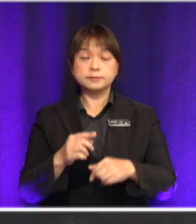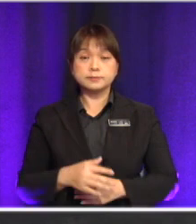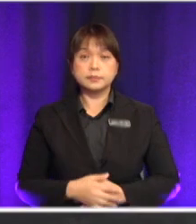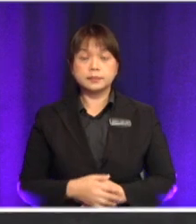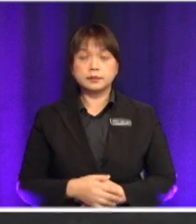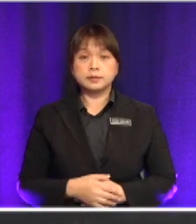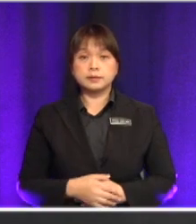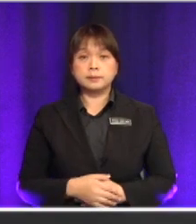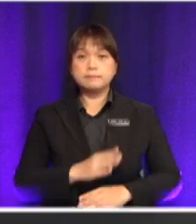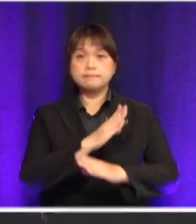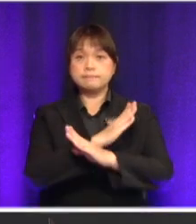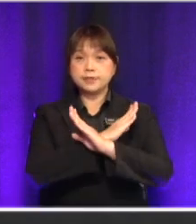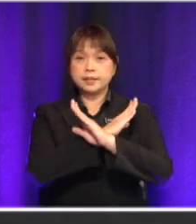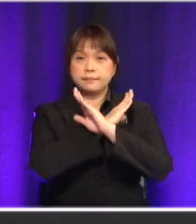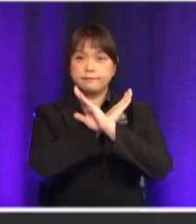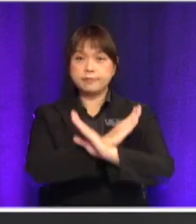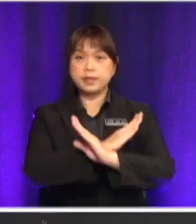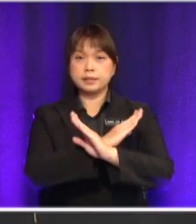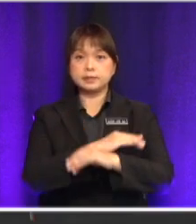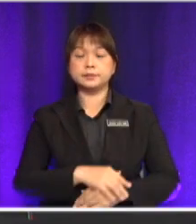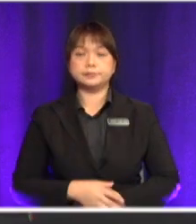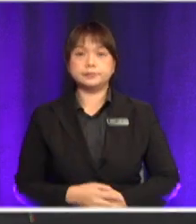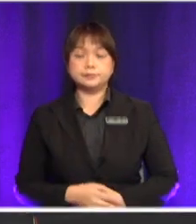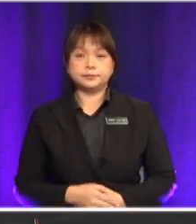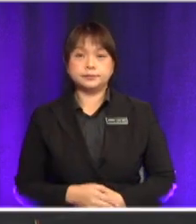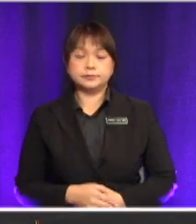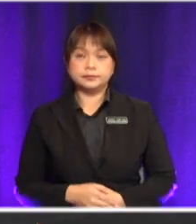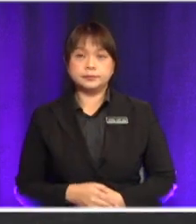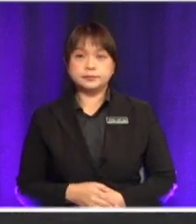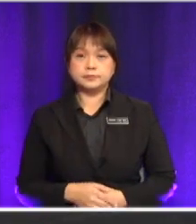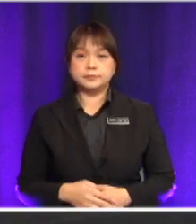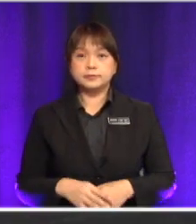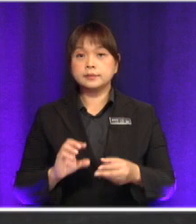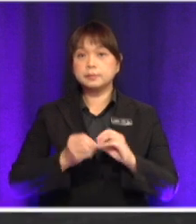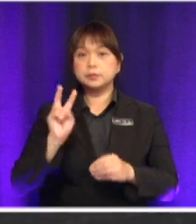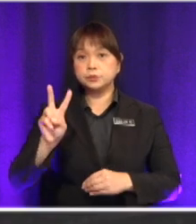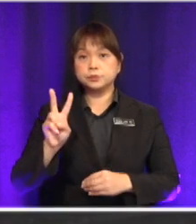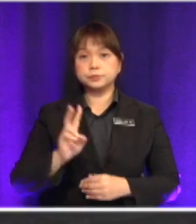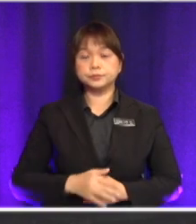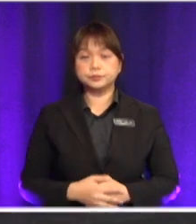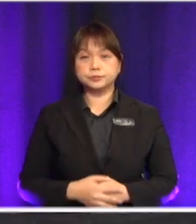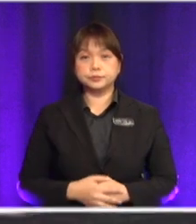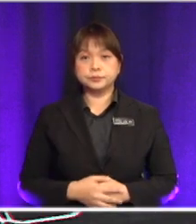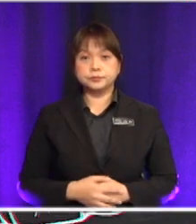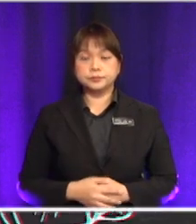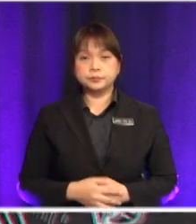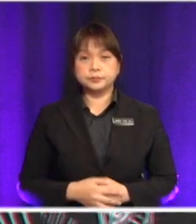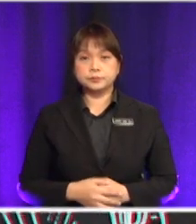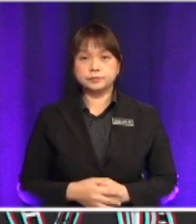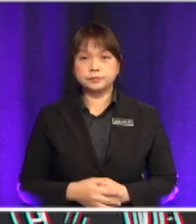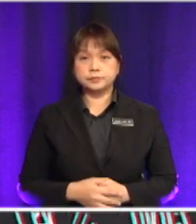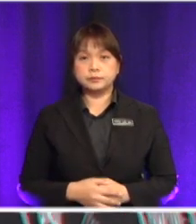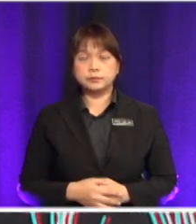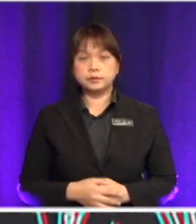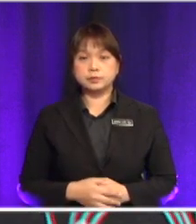Prevent. Prevent, that's correct. Yes. Okay. Nivila, number 2? Number 2,